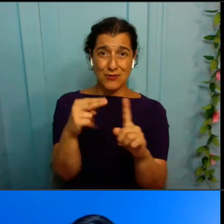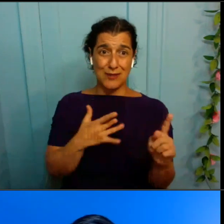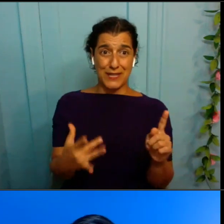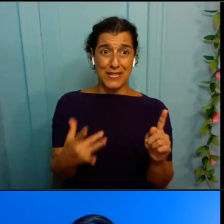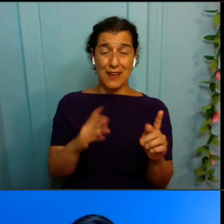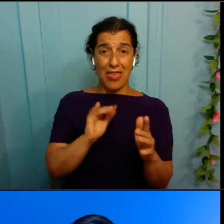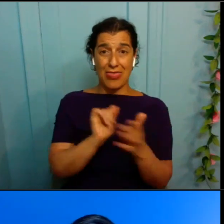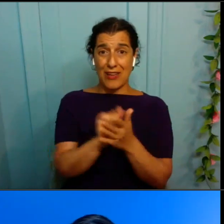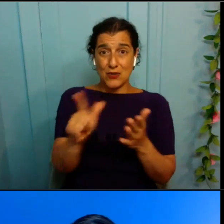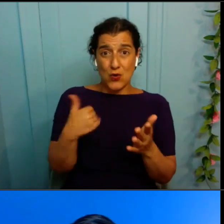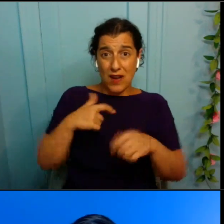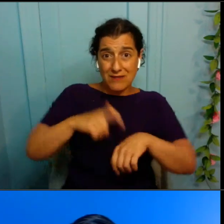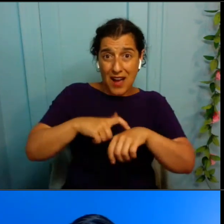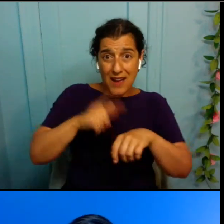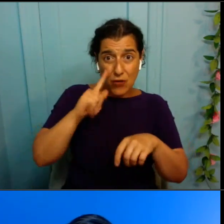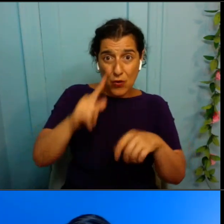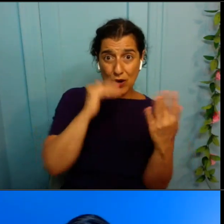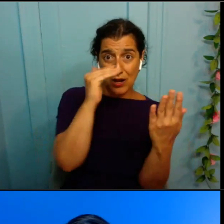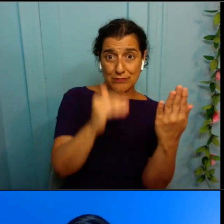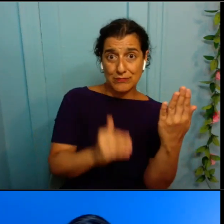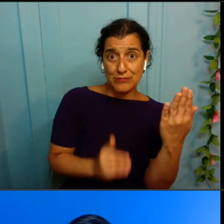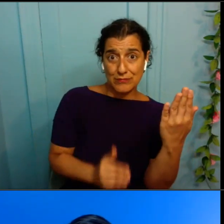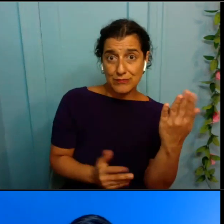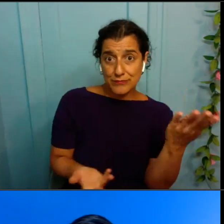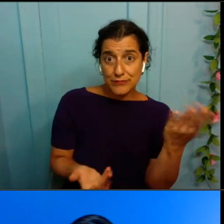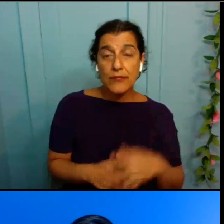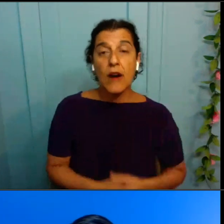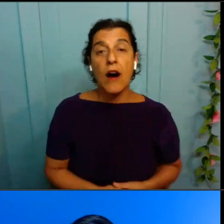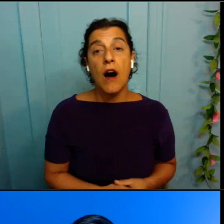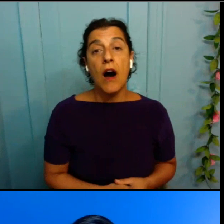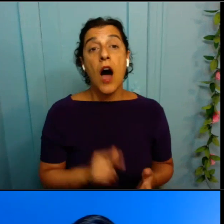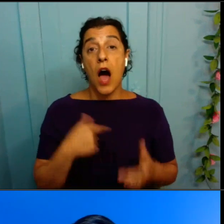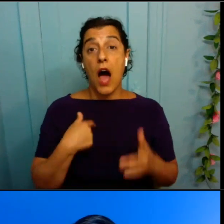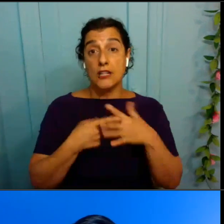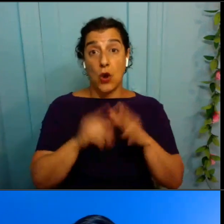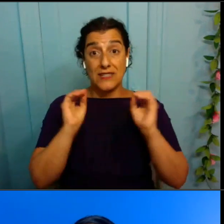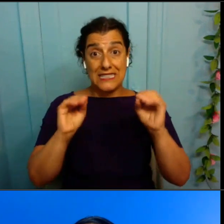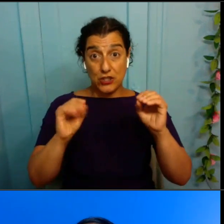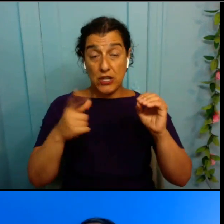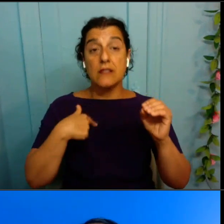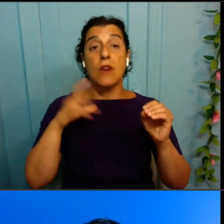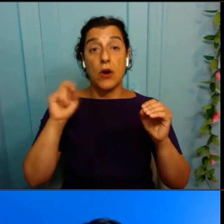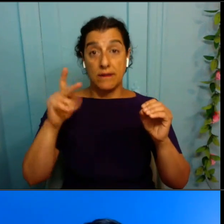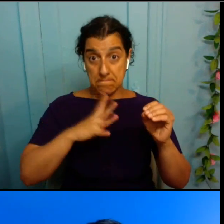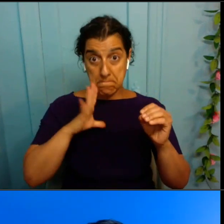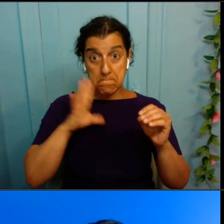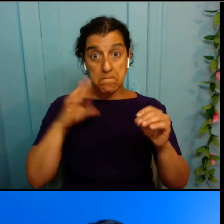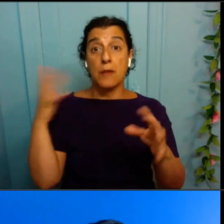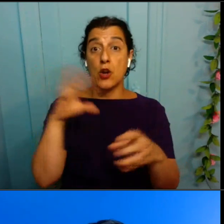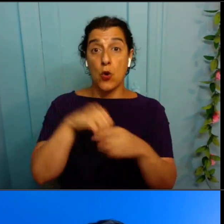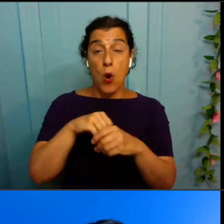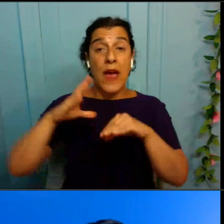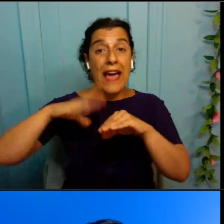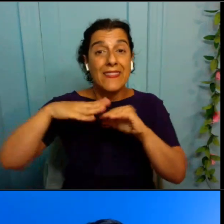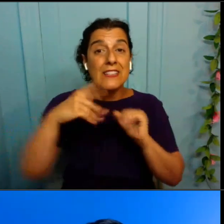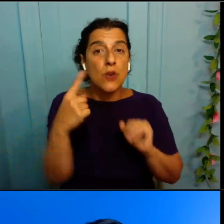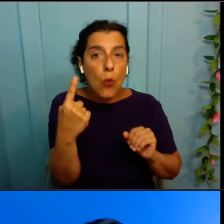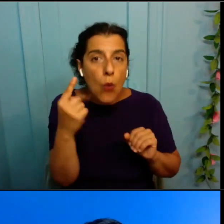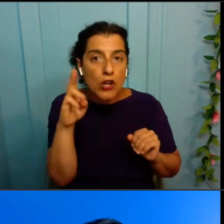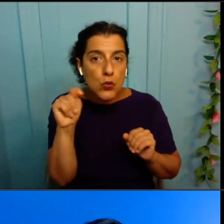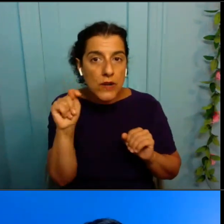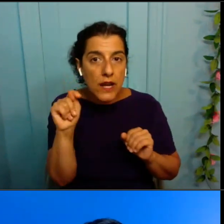for. So when I started teaching, I decided I'm going to incorporate at least one unit on